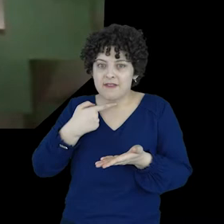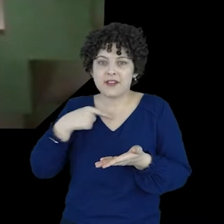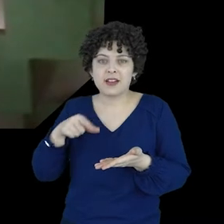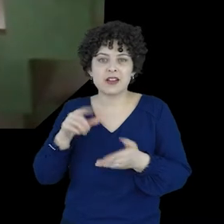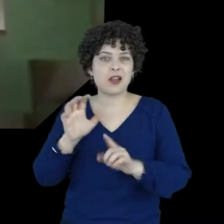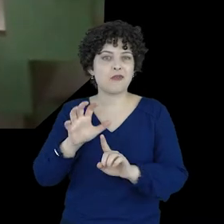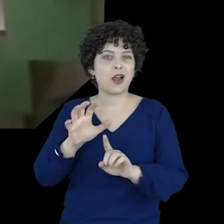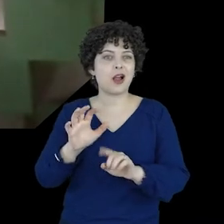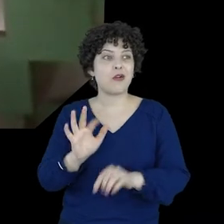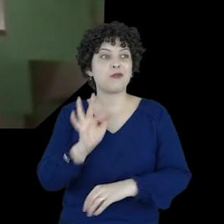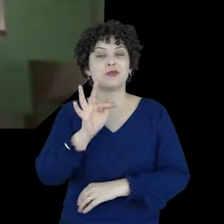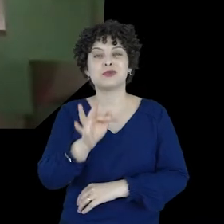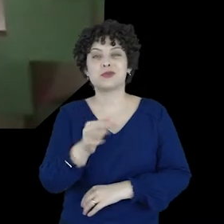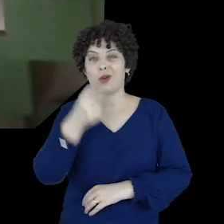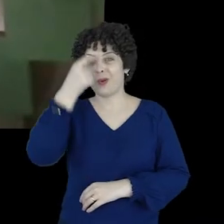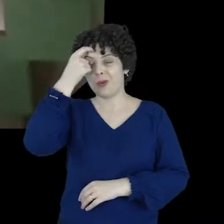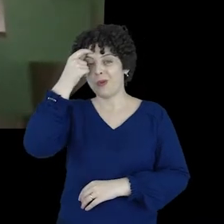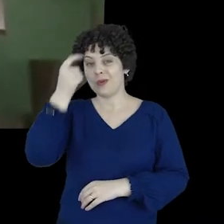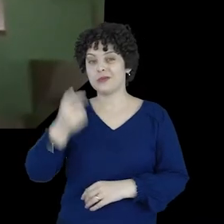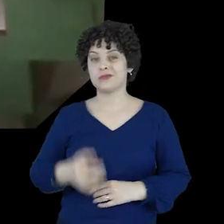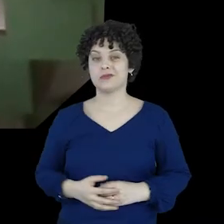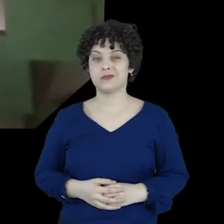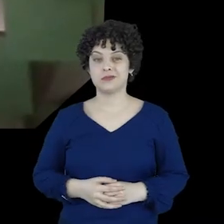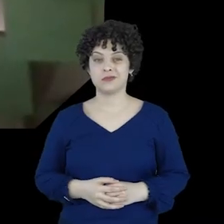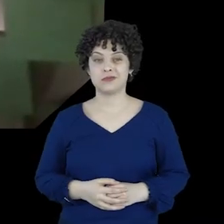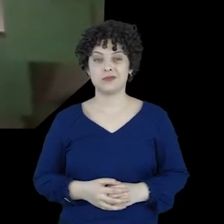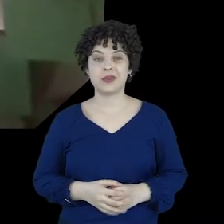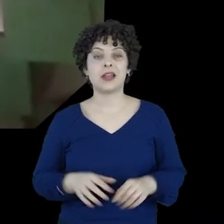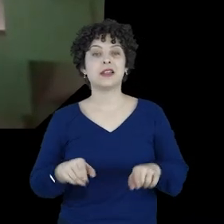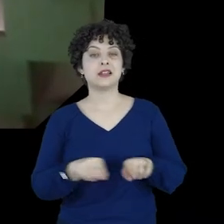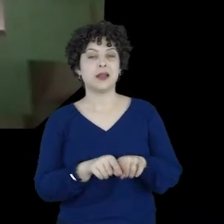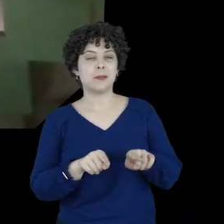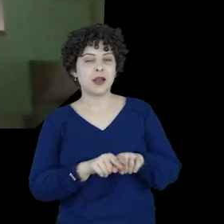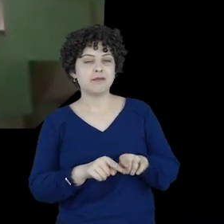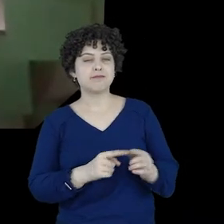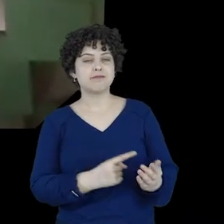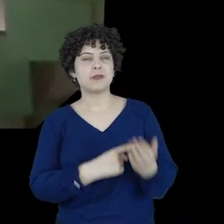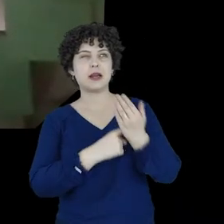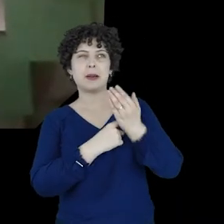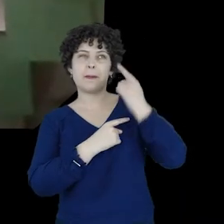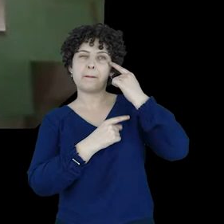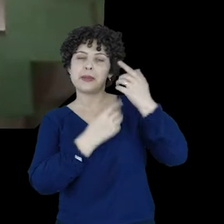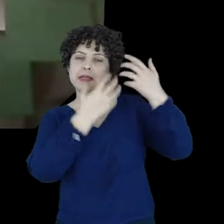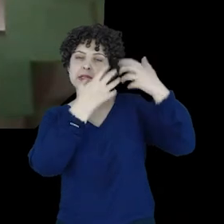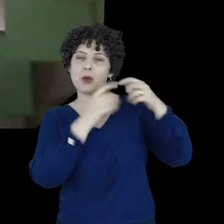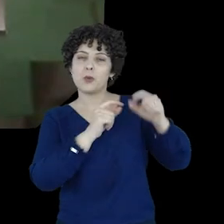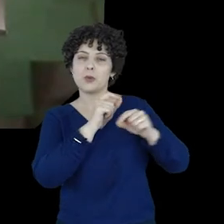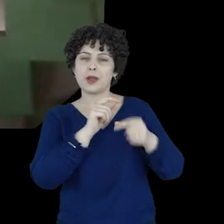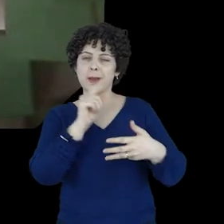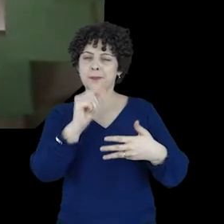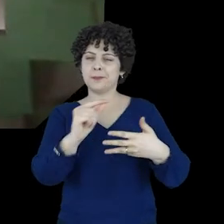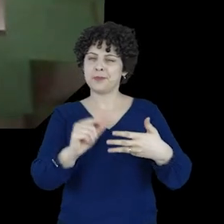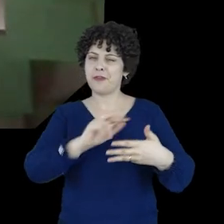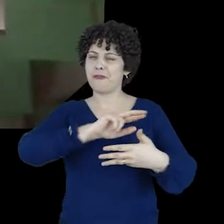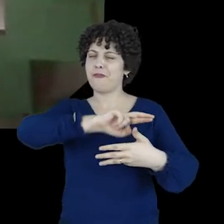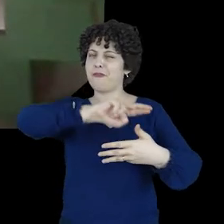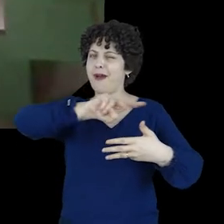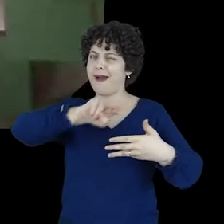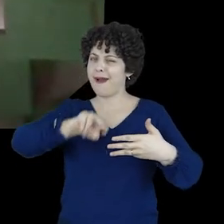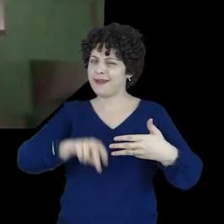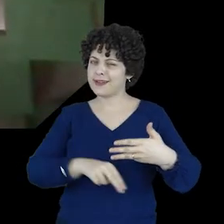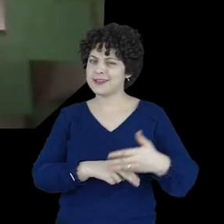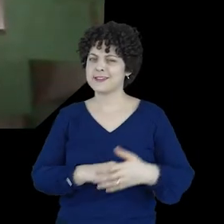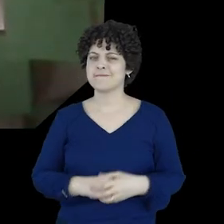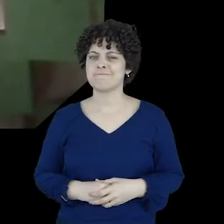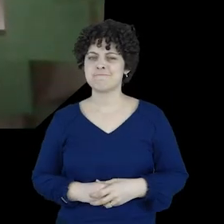for or product will do to them? And again, it also brings my mind to asking myself